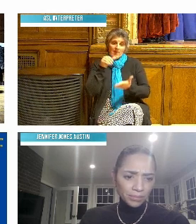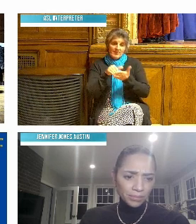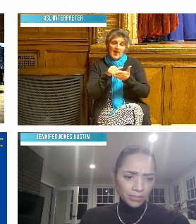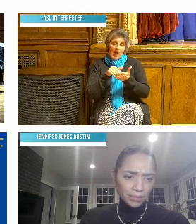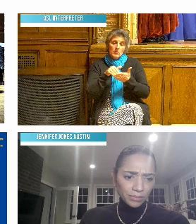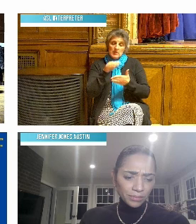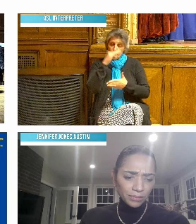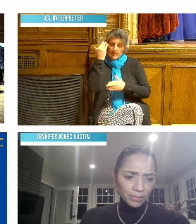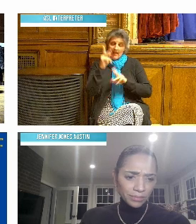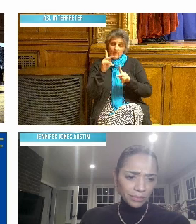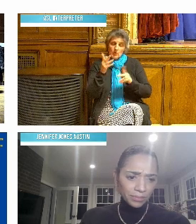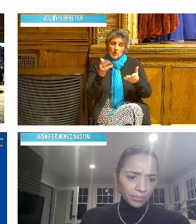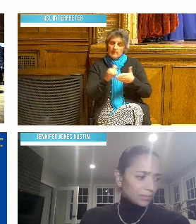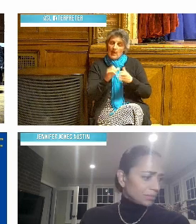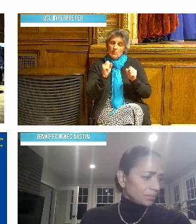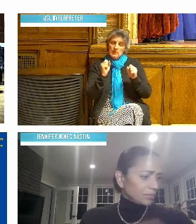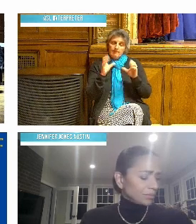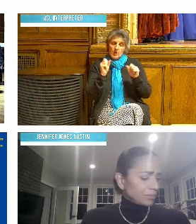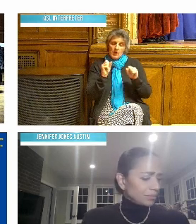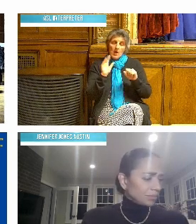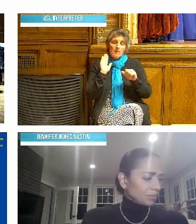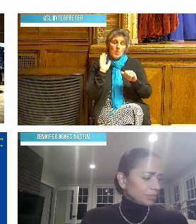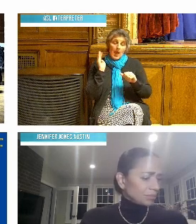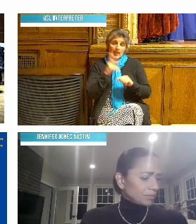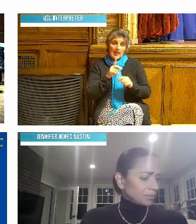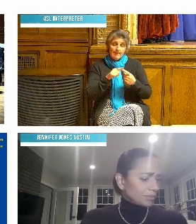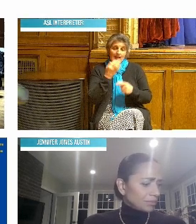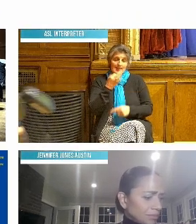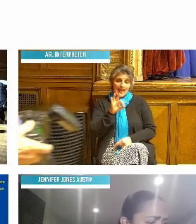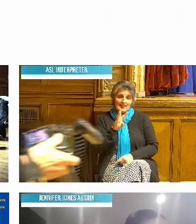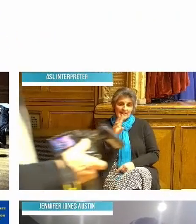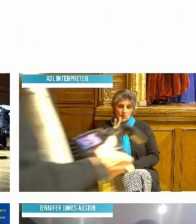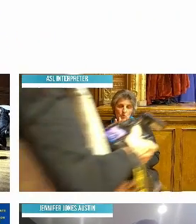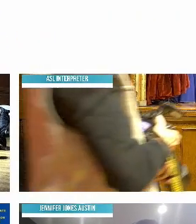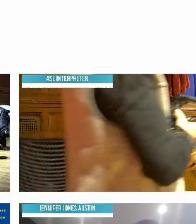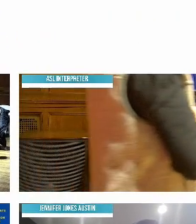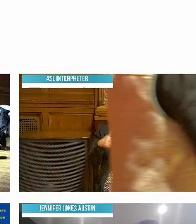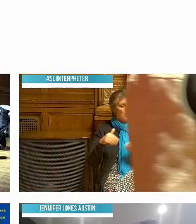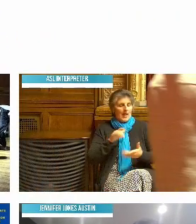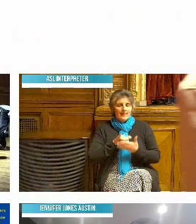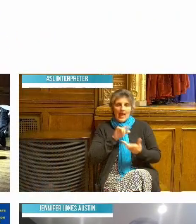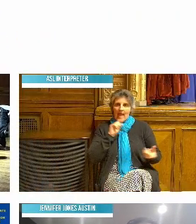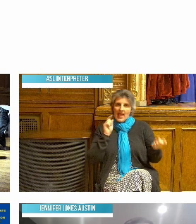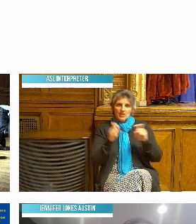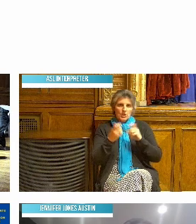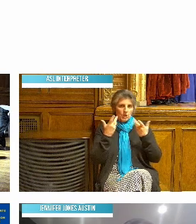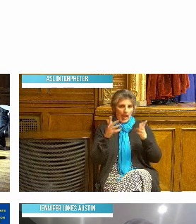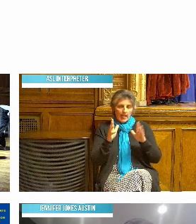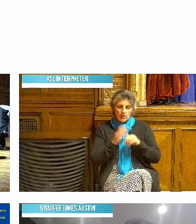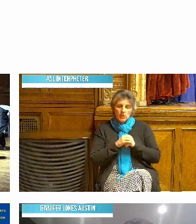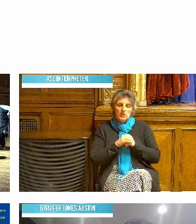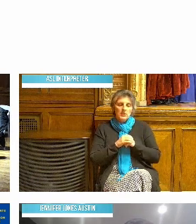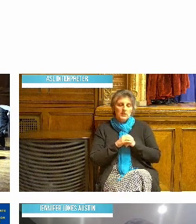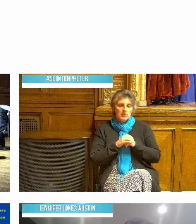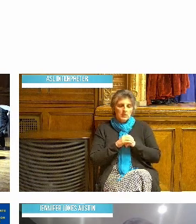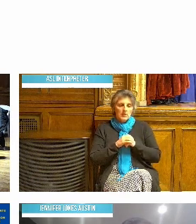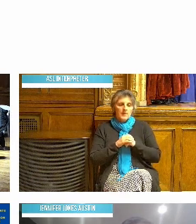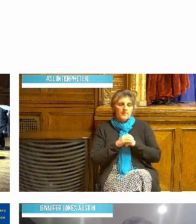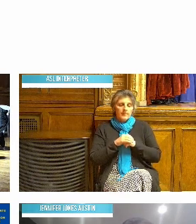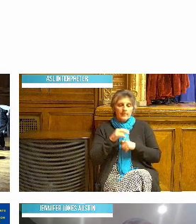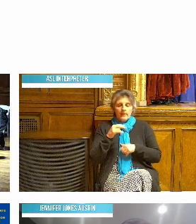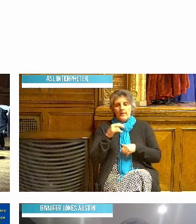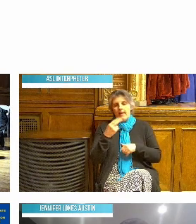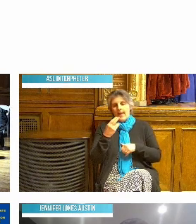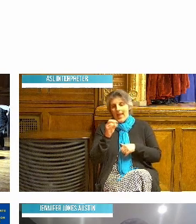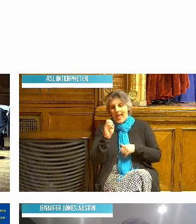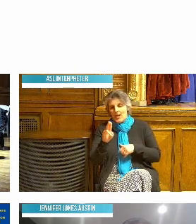which is a miracle. But when I came back in '62, it had dramatically changed. Hanover projects went